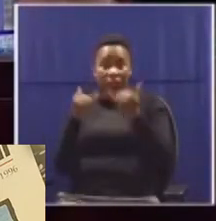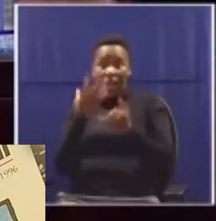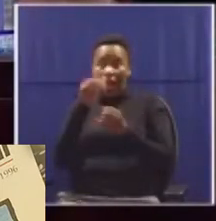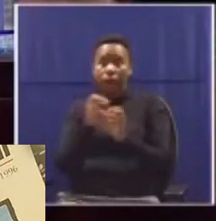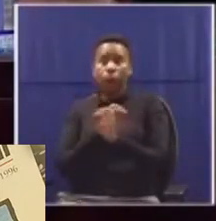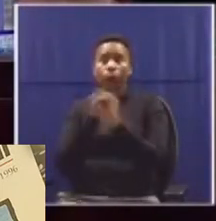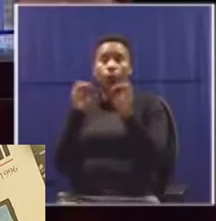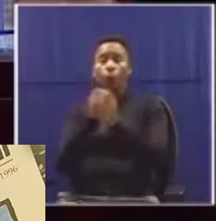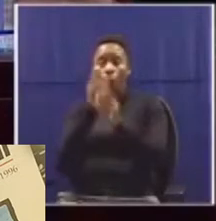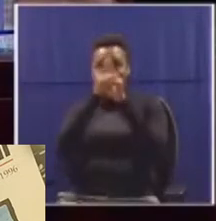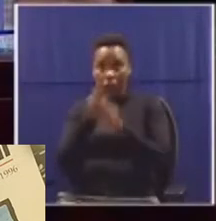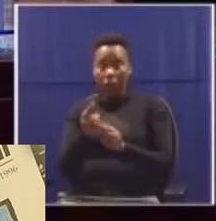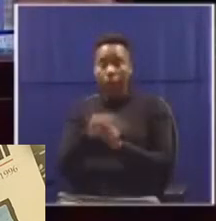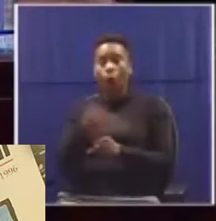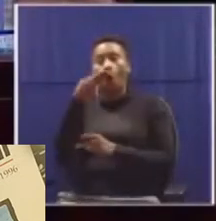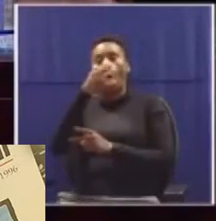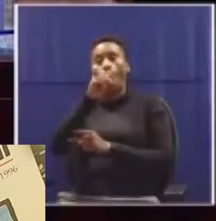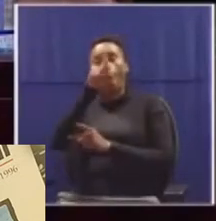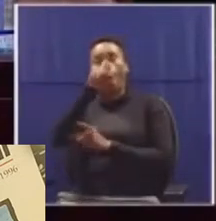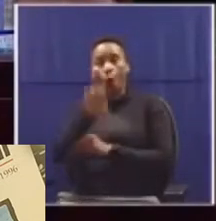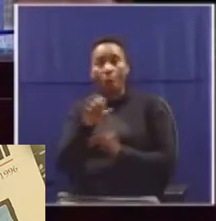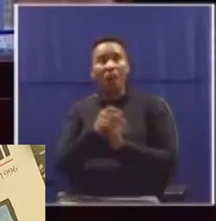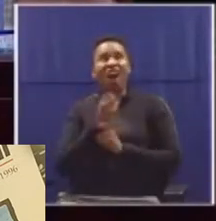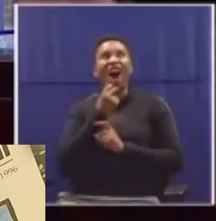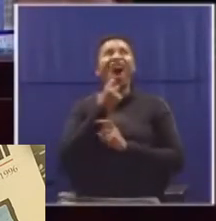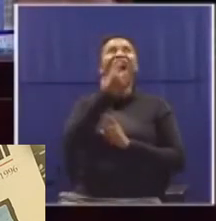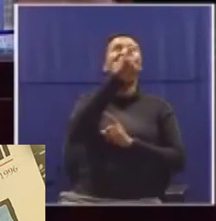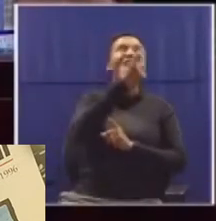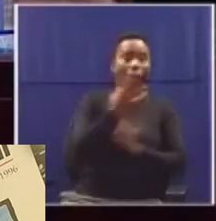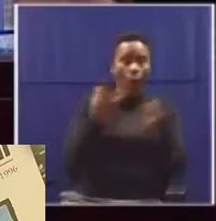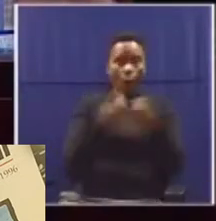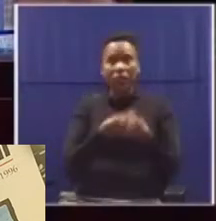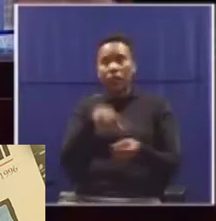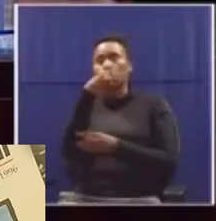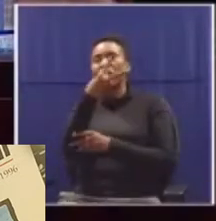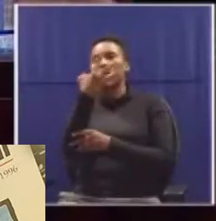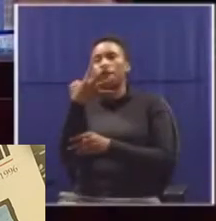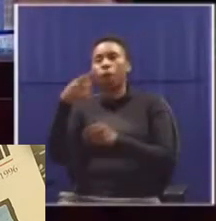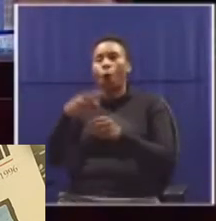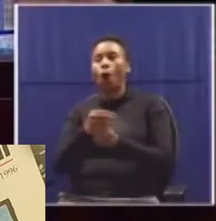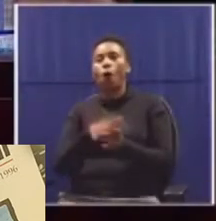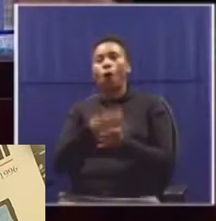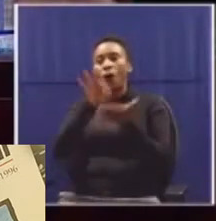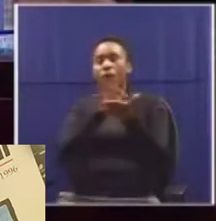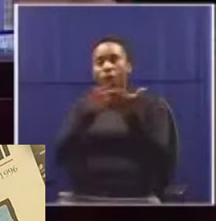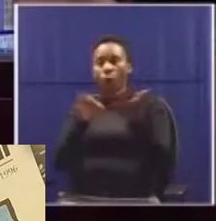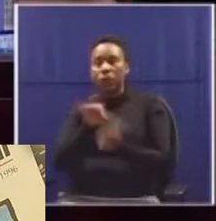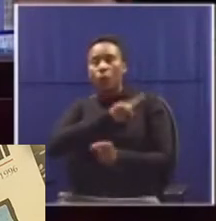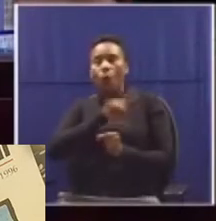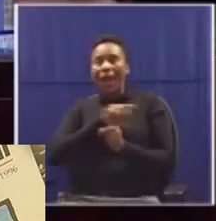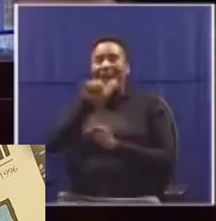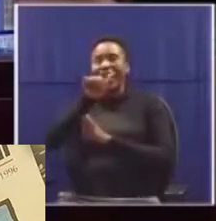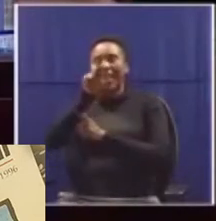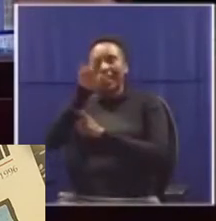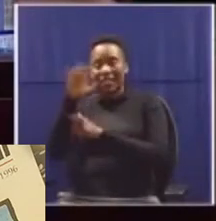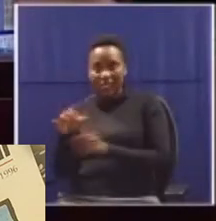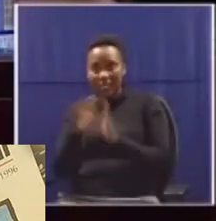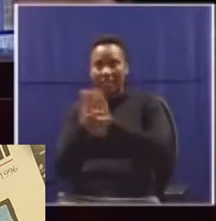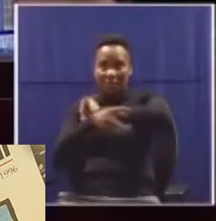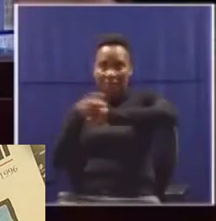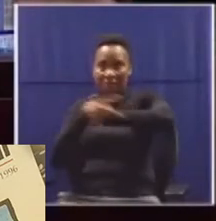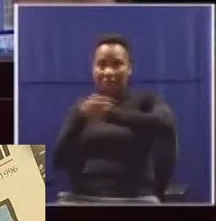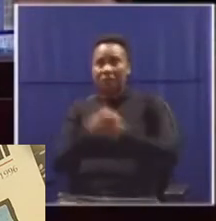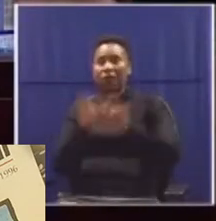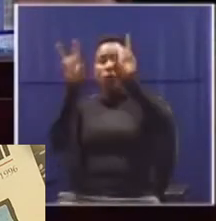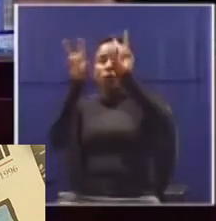honorable hope while you are howling here with your 2012 votes today because the ANC looted eskom and did